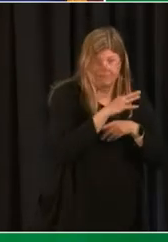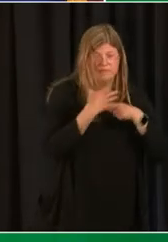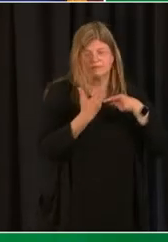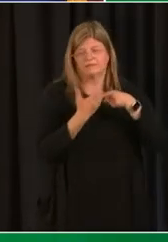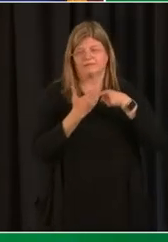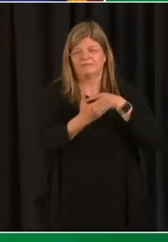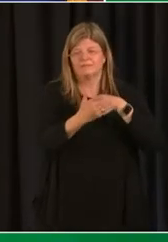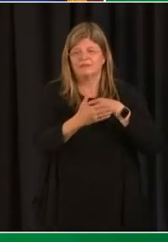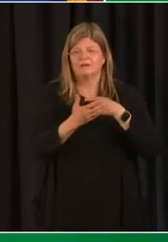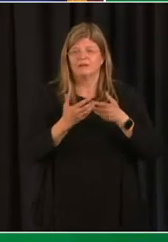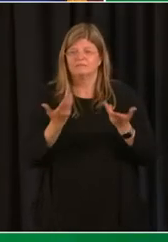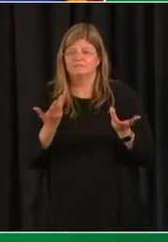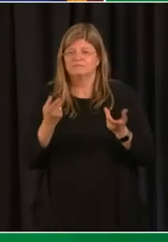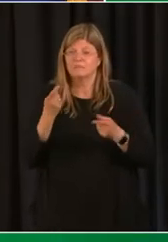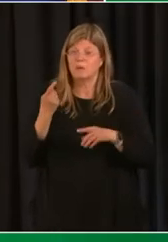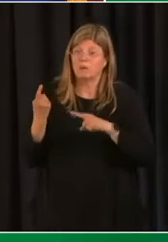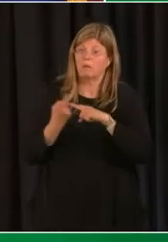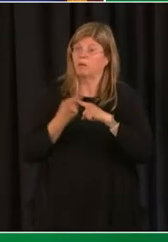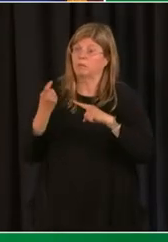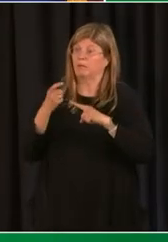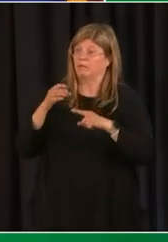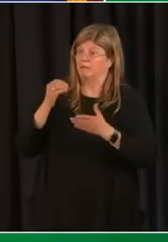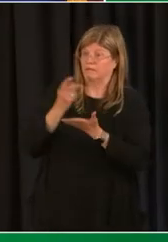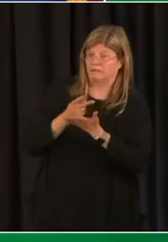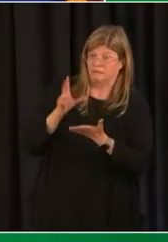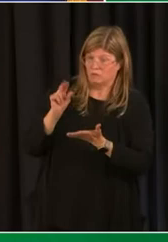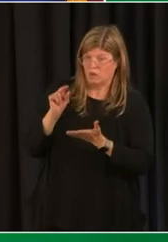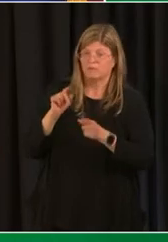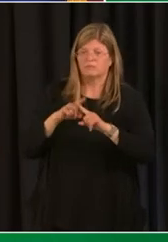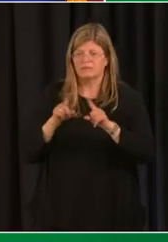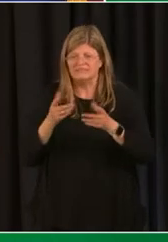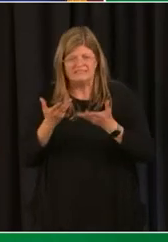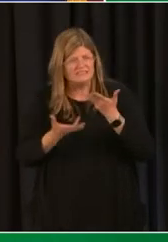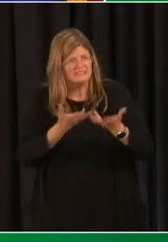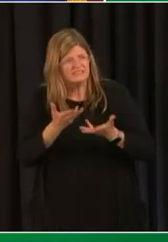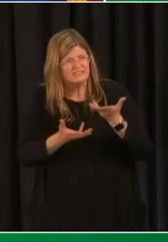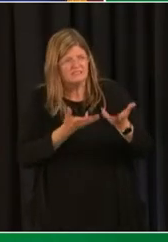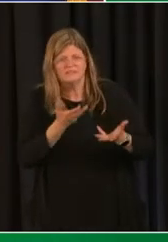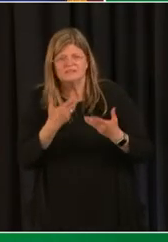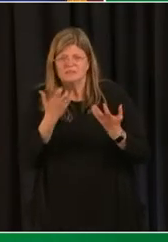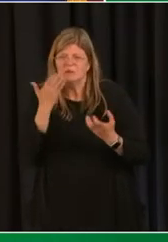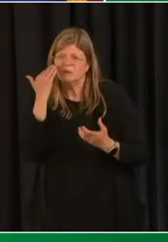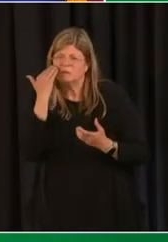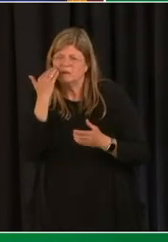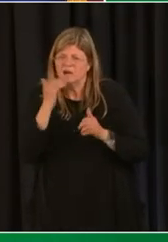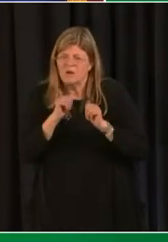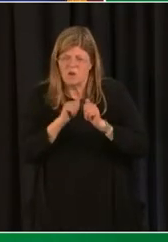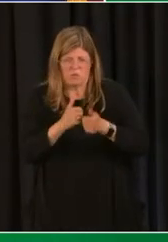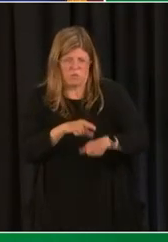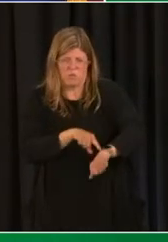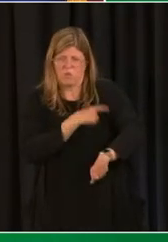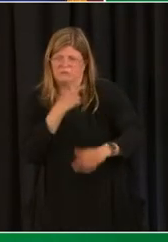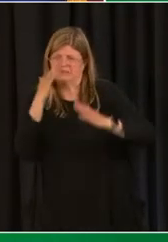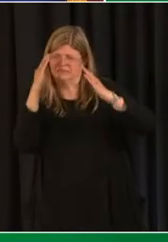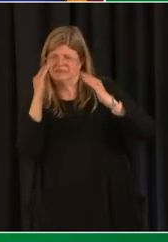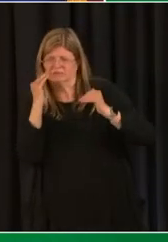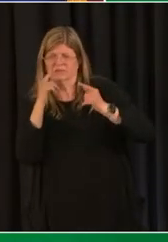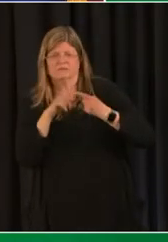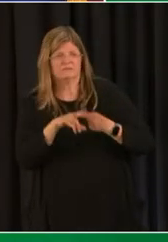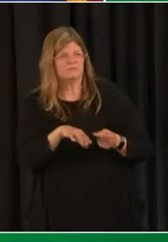moving forward? Are there any delays? And how long should we expect, a reasonable